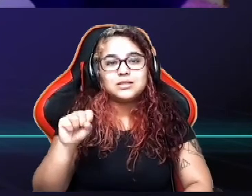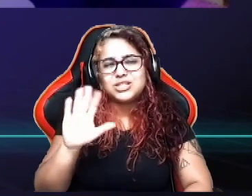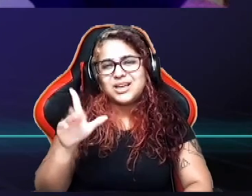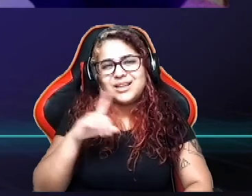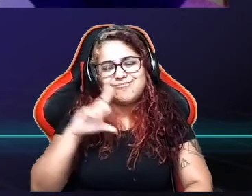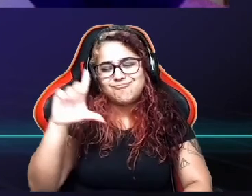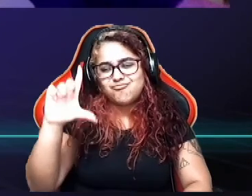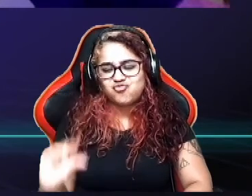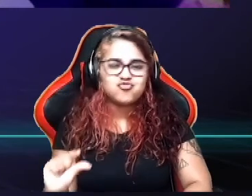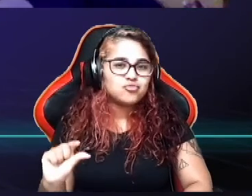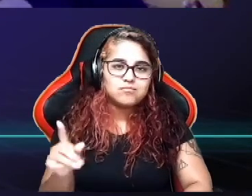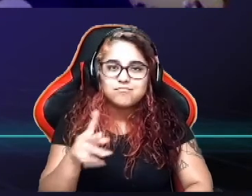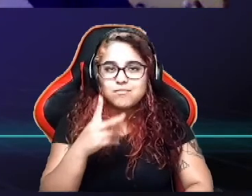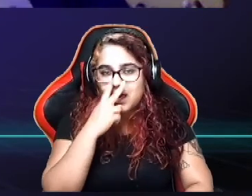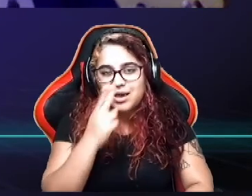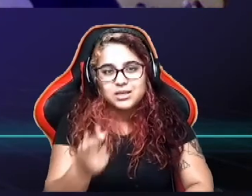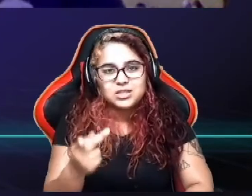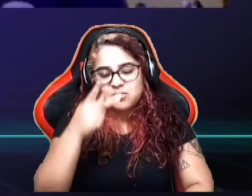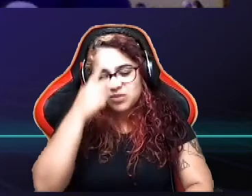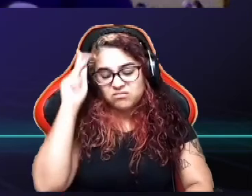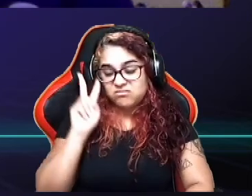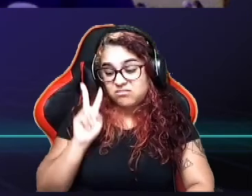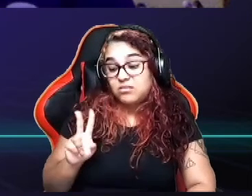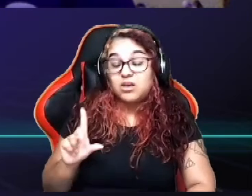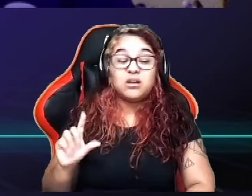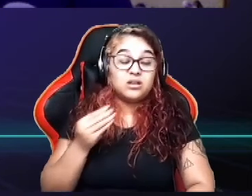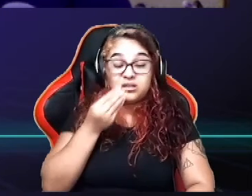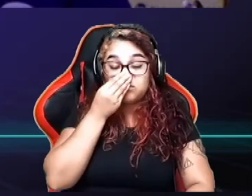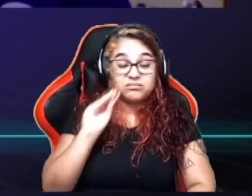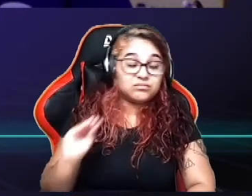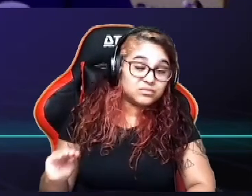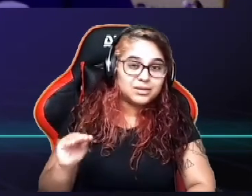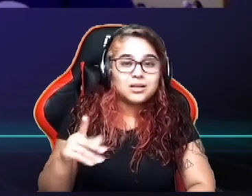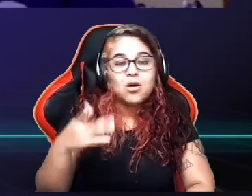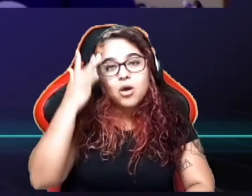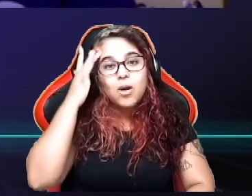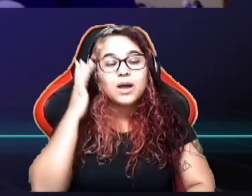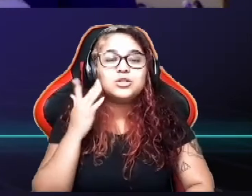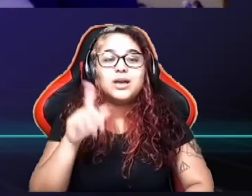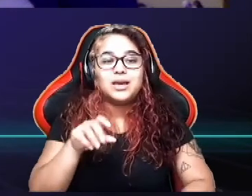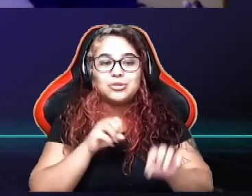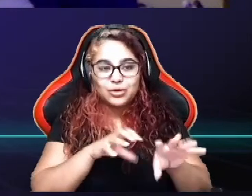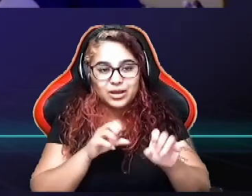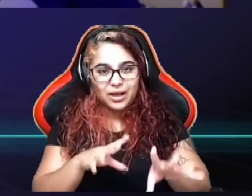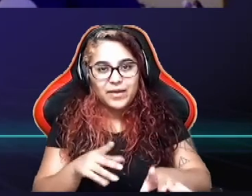really started booming. And this was already seen, it was already disregarded.